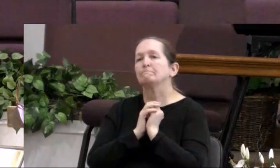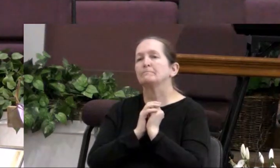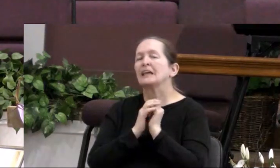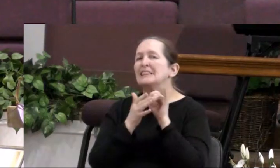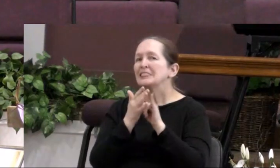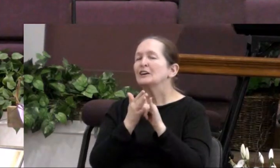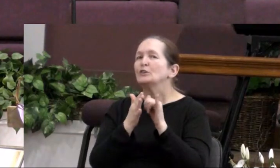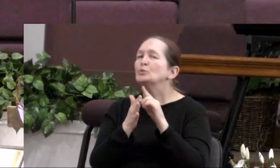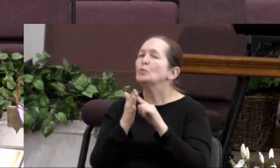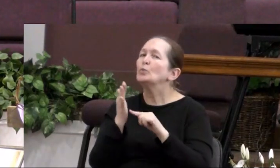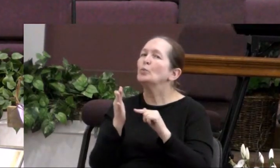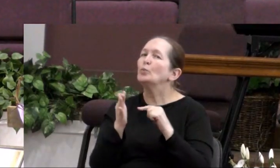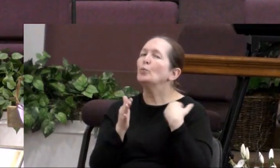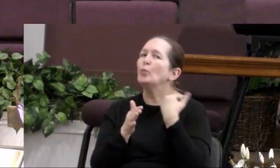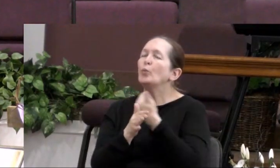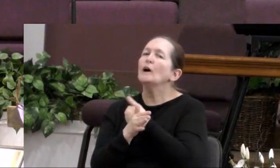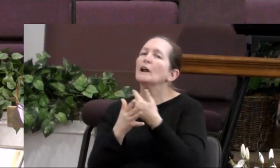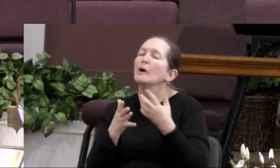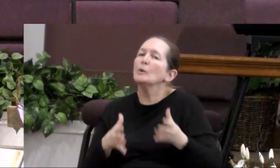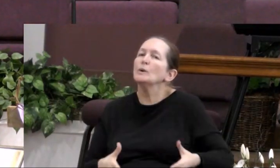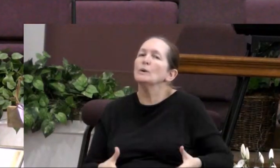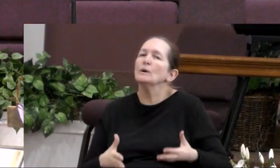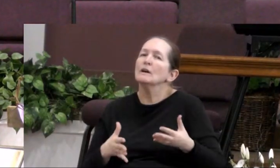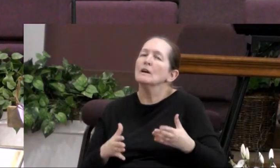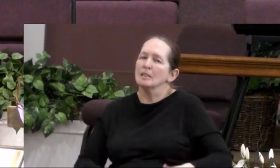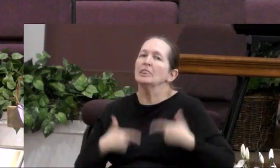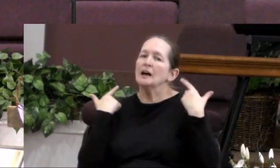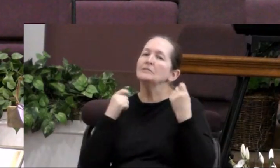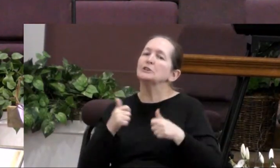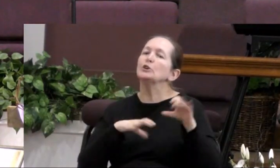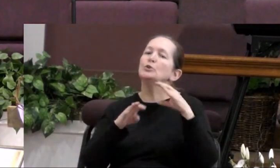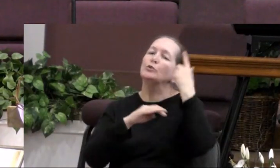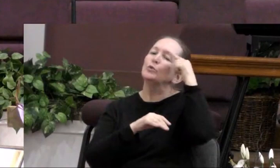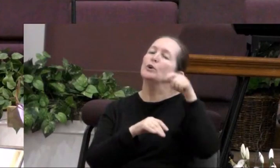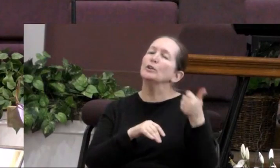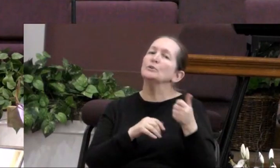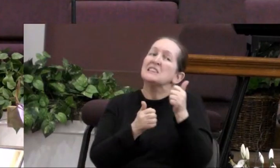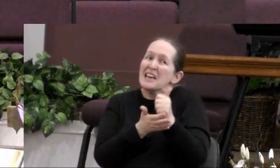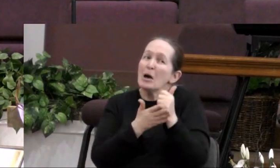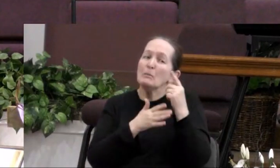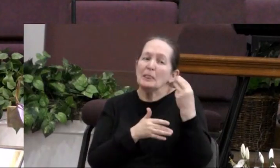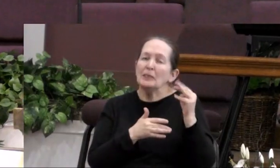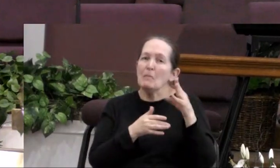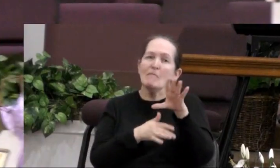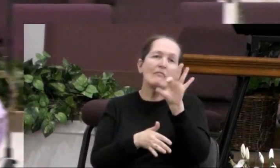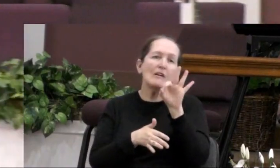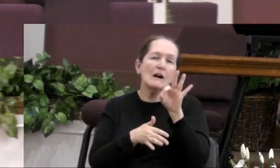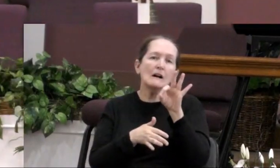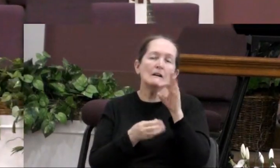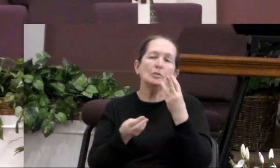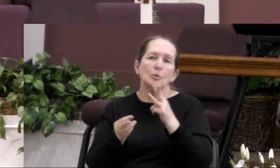That's what our lives can do for others, is help them to find the way.